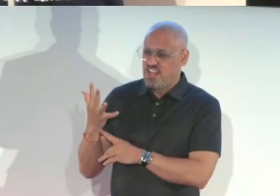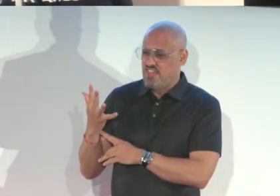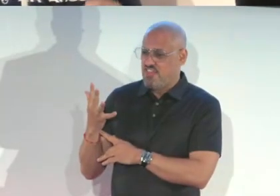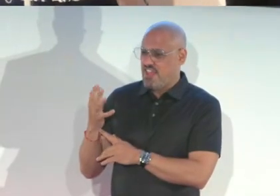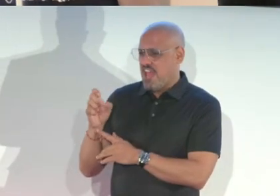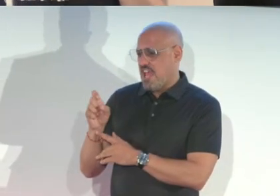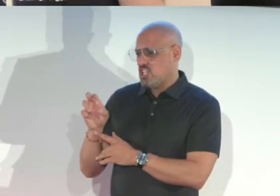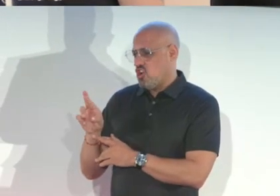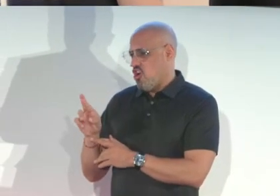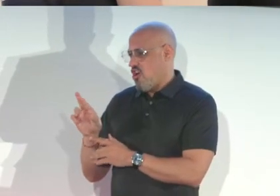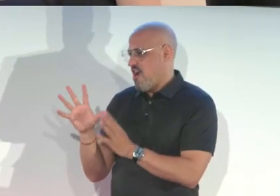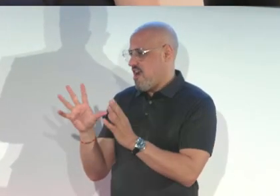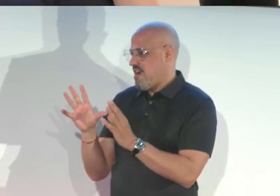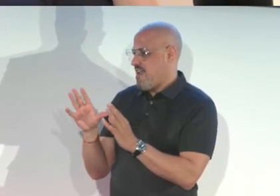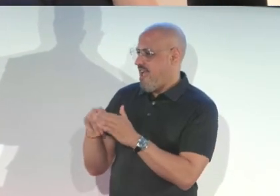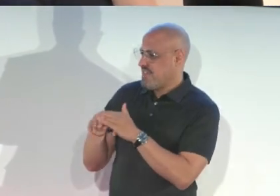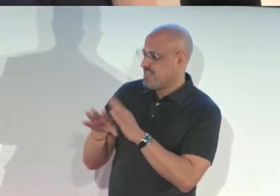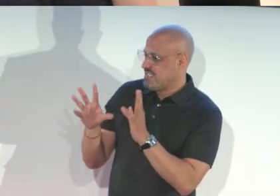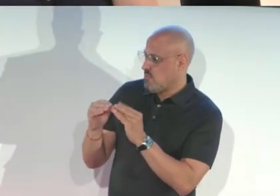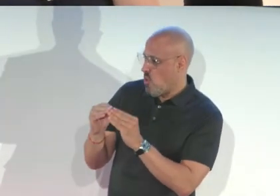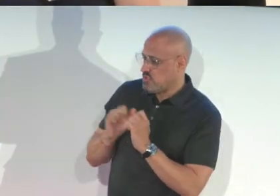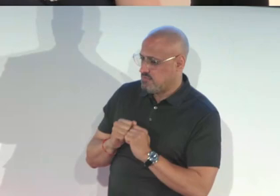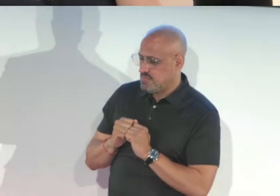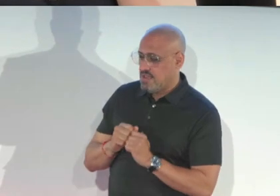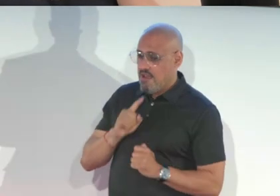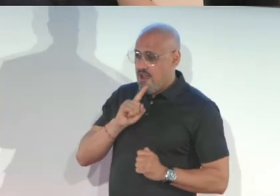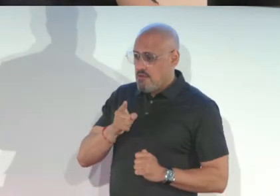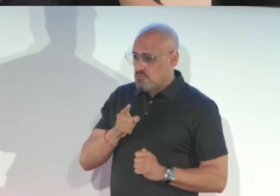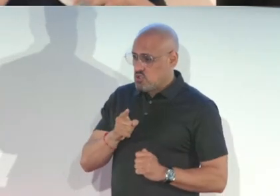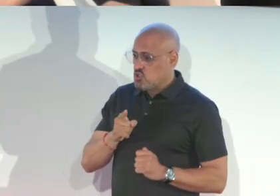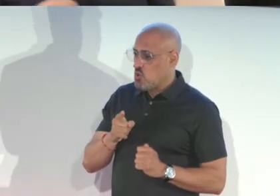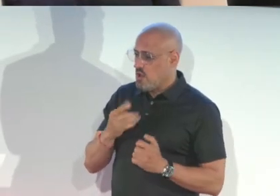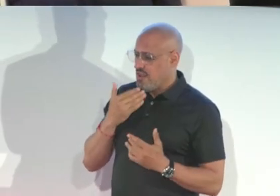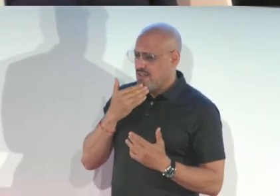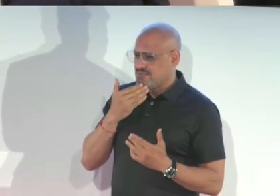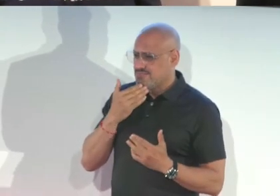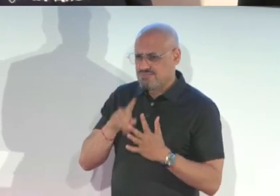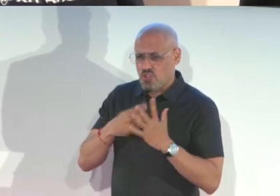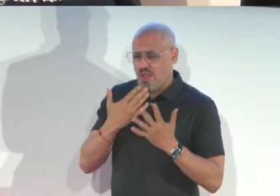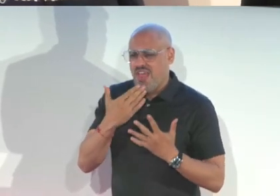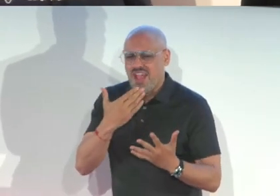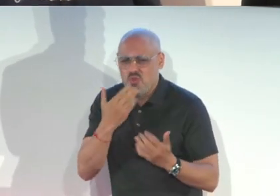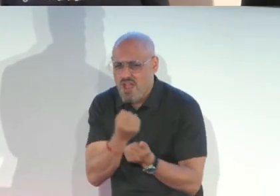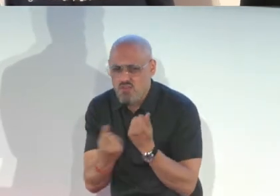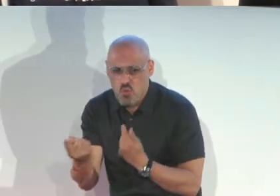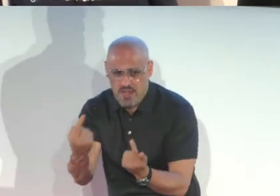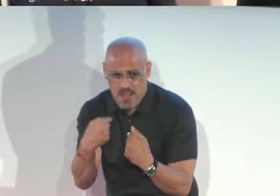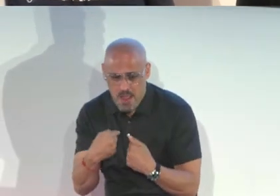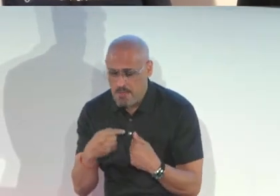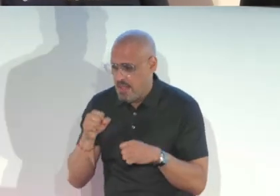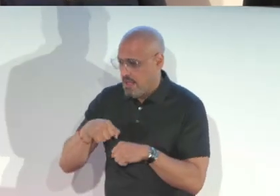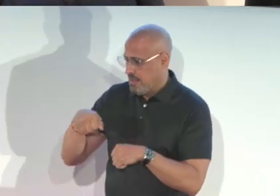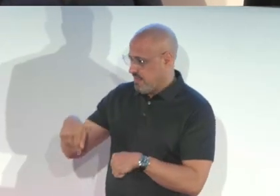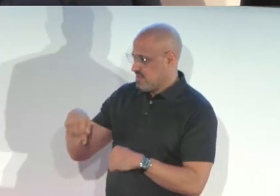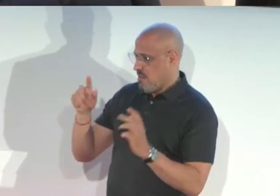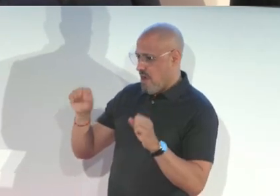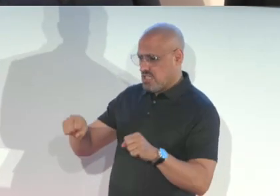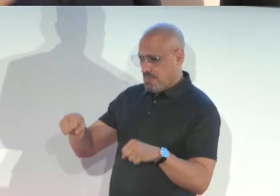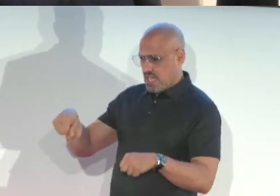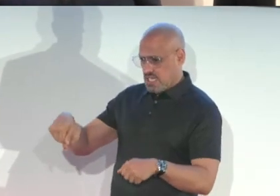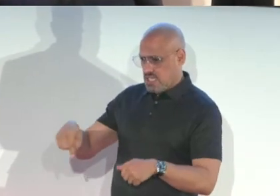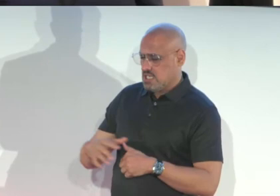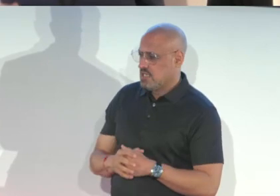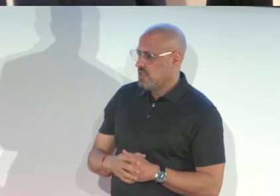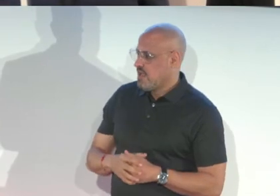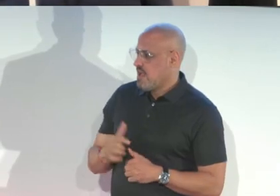All right, so we have now come to the end of our fifth XR Access Symposium. I want to